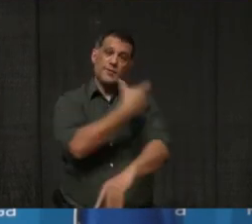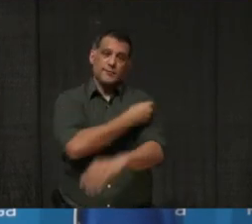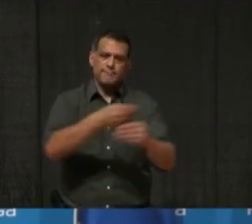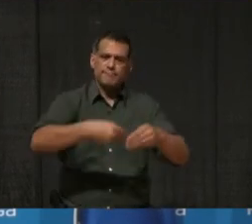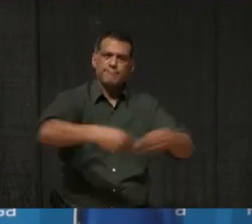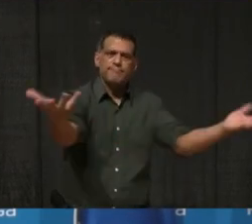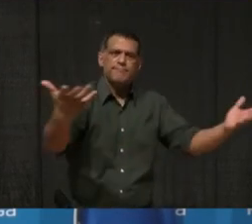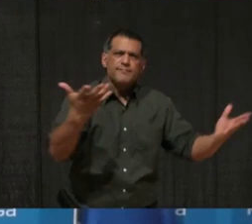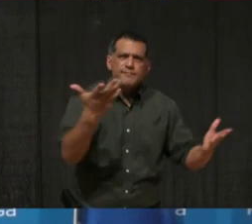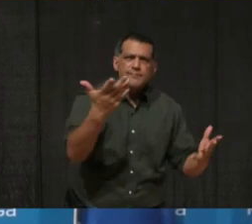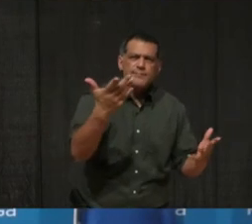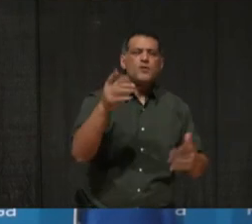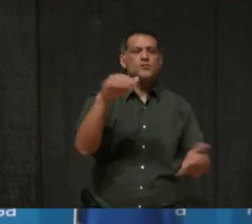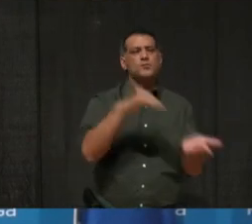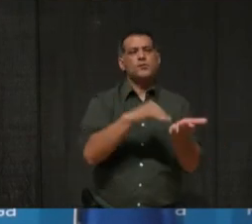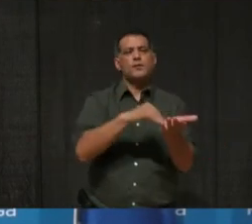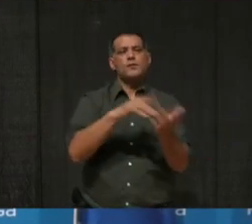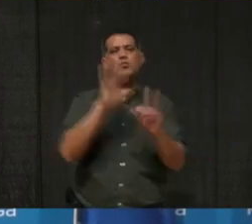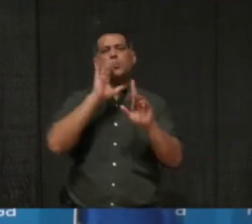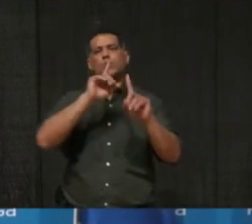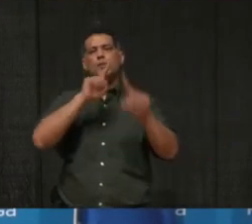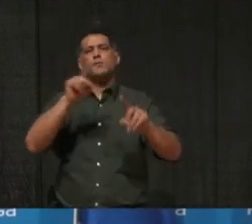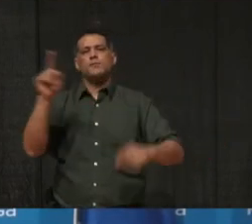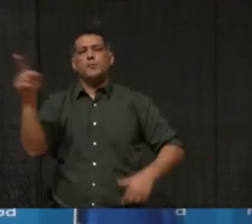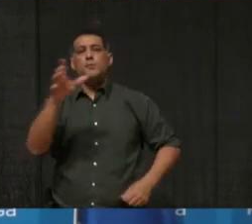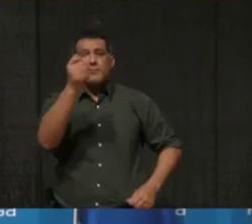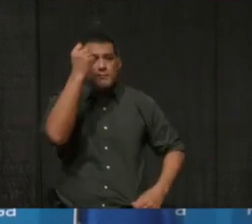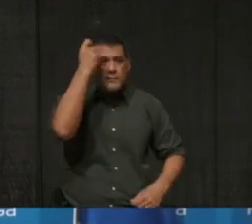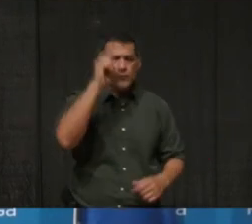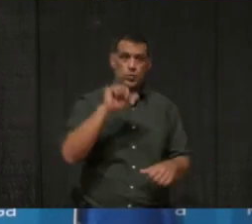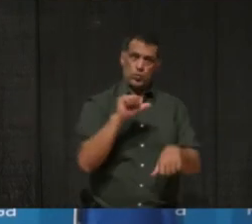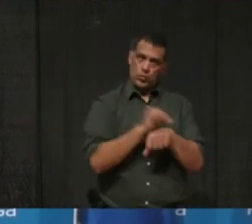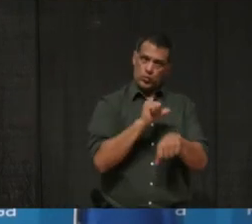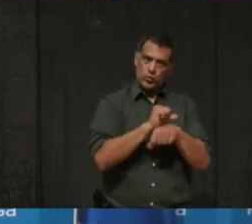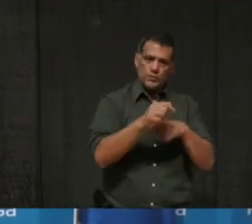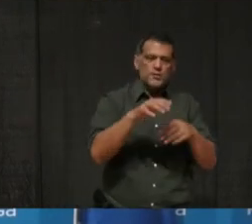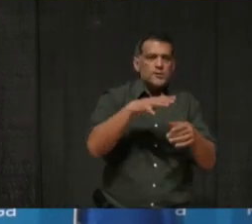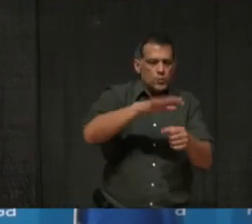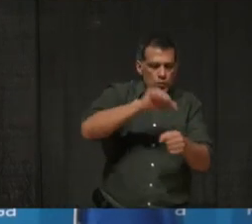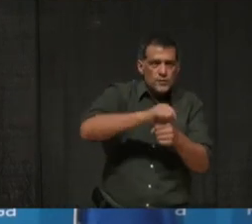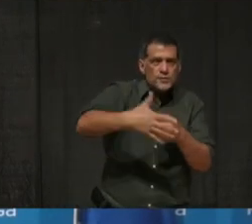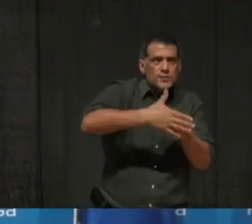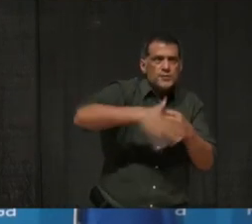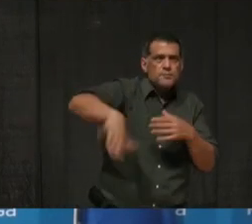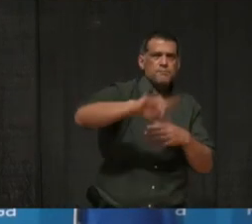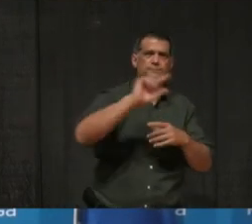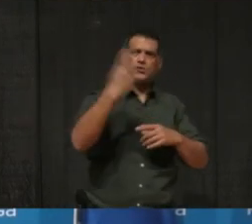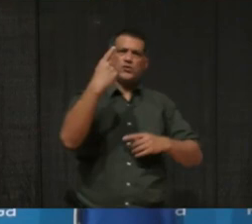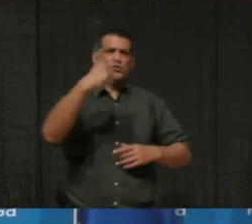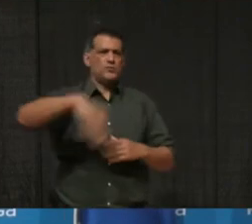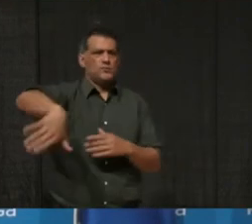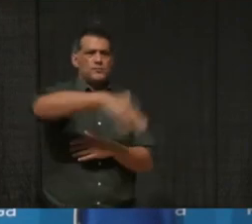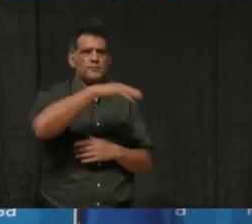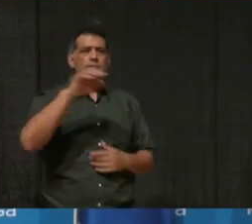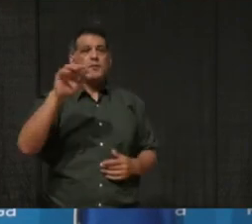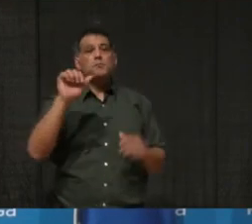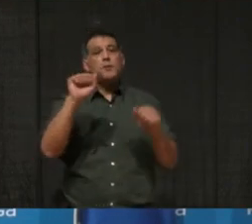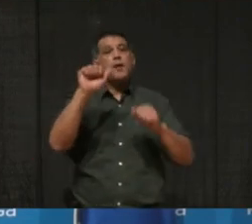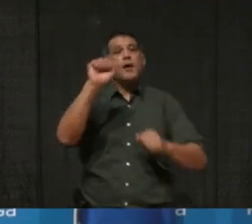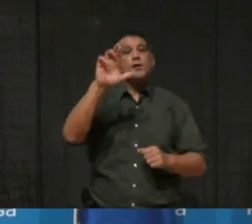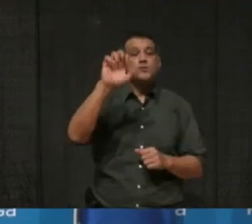been working very closely with the Region of Peel, and we have been looking at some of our arenas, some of our community centres to see what would be the